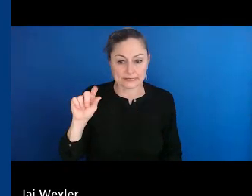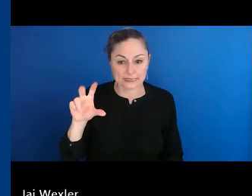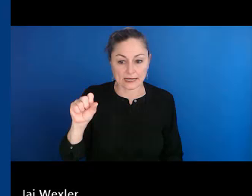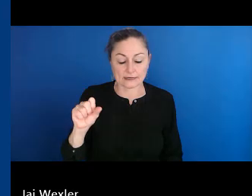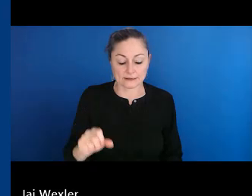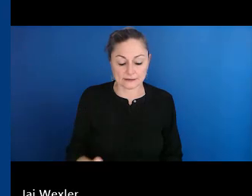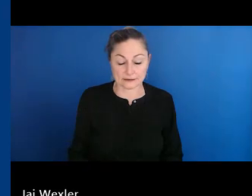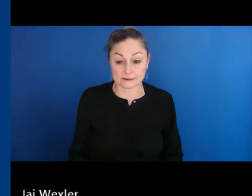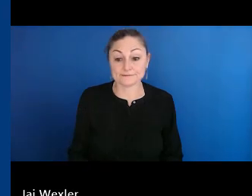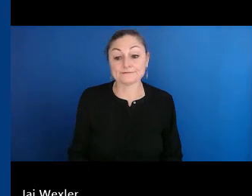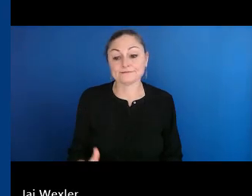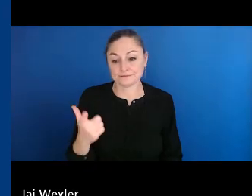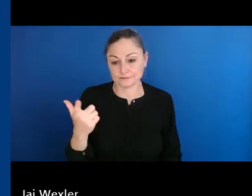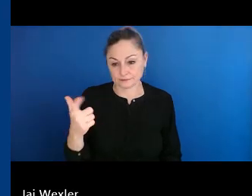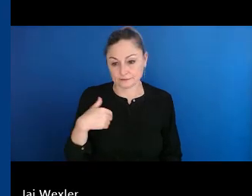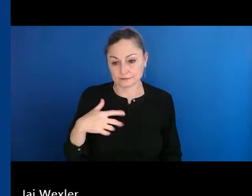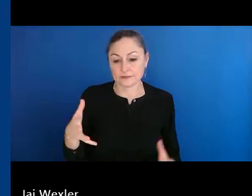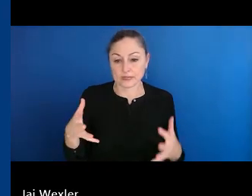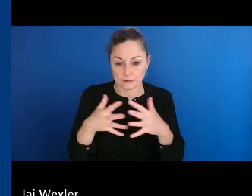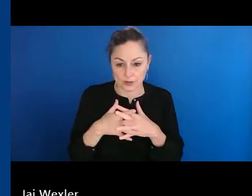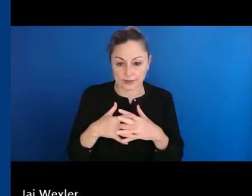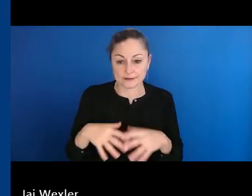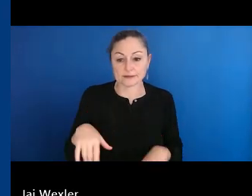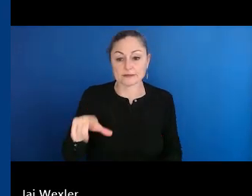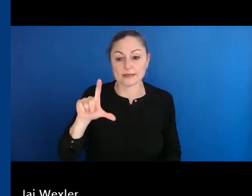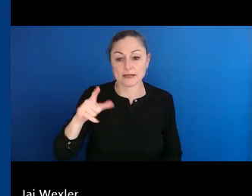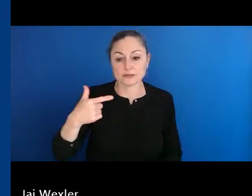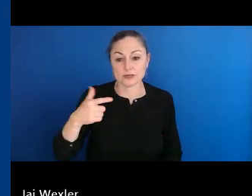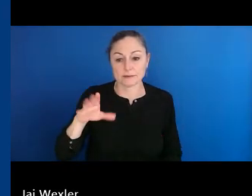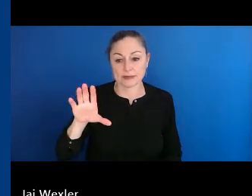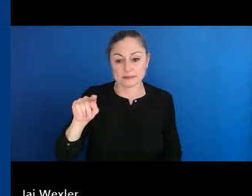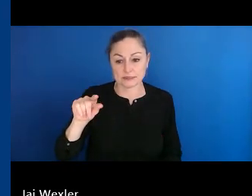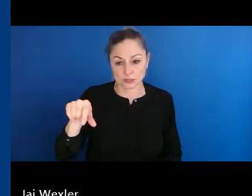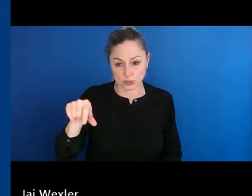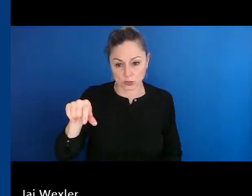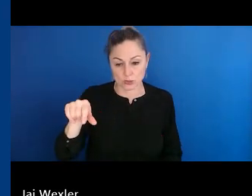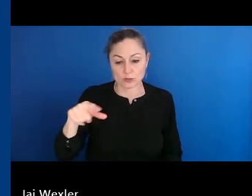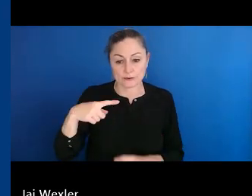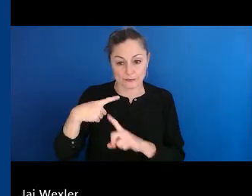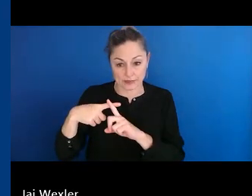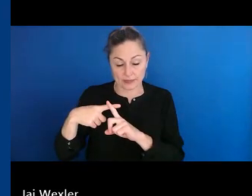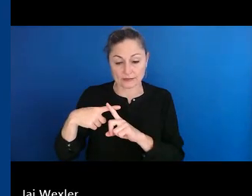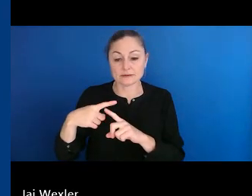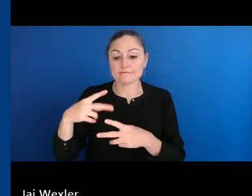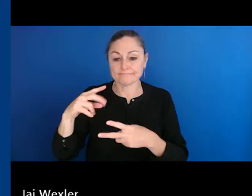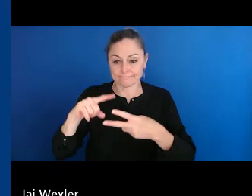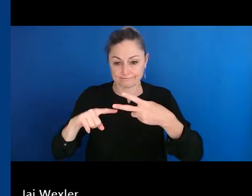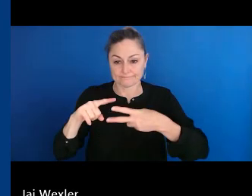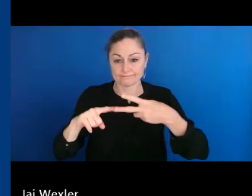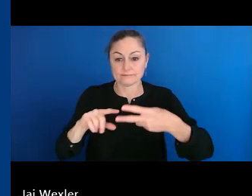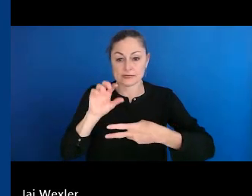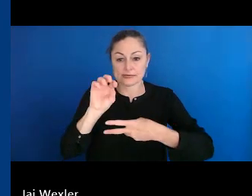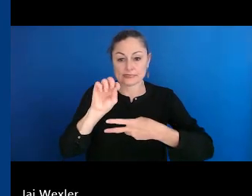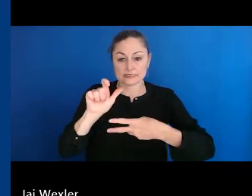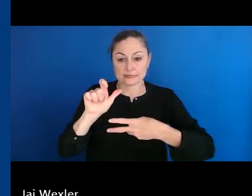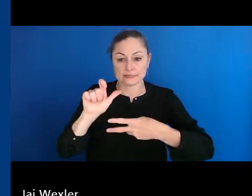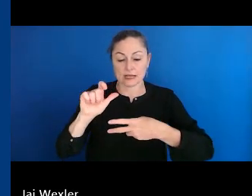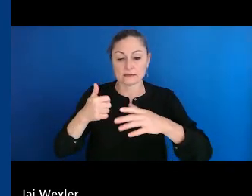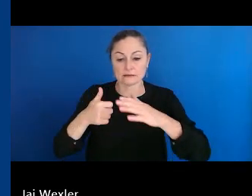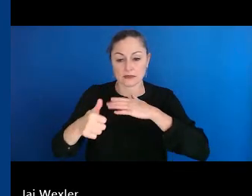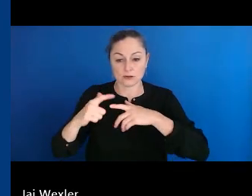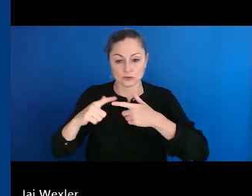All right, I'm seeing pregnancy status and LGBTQ, which would both fall under sex under our